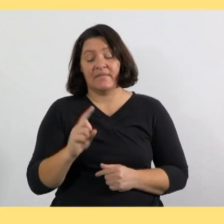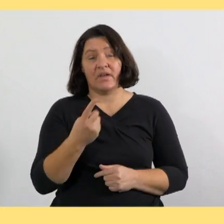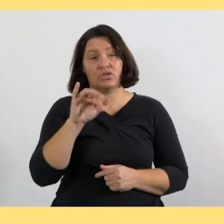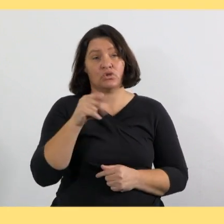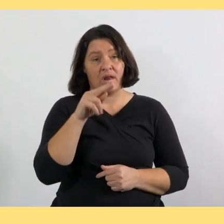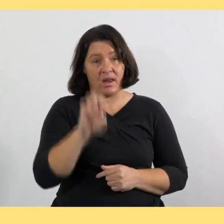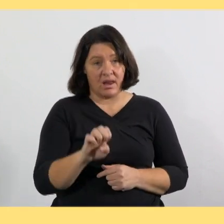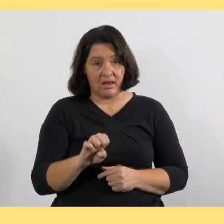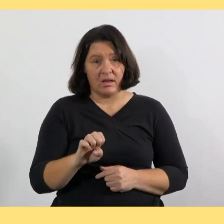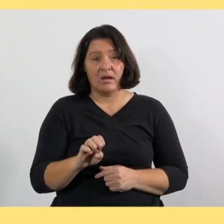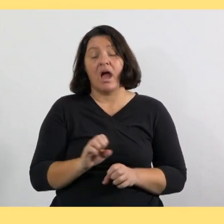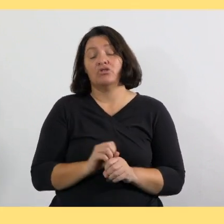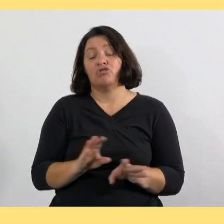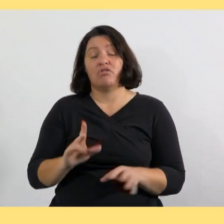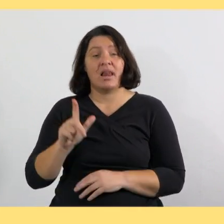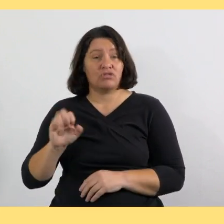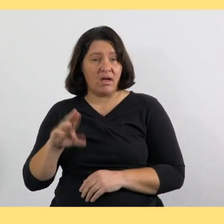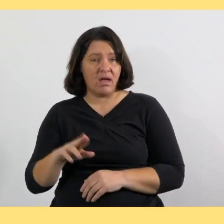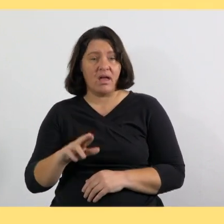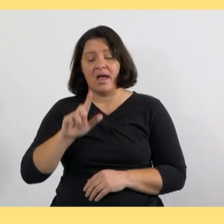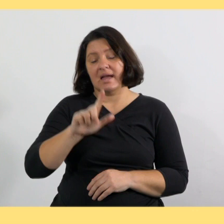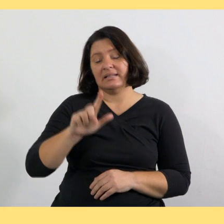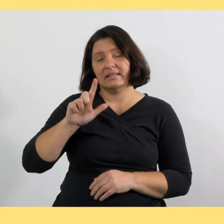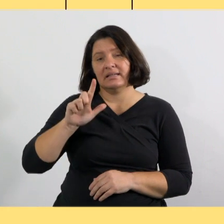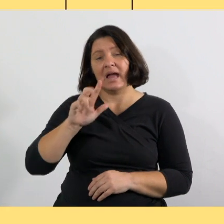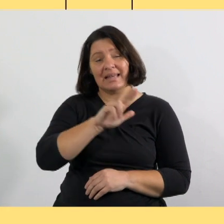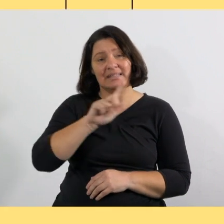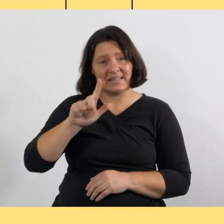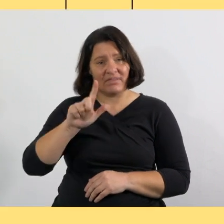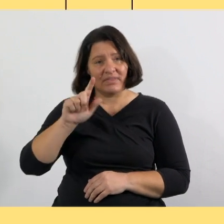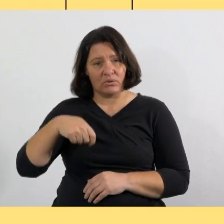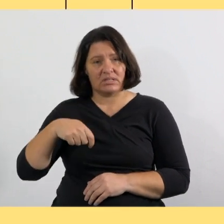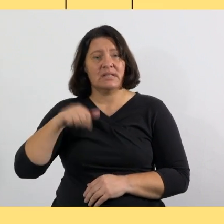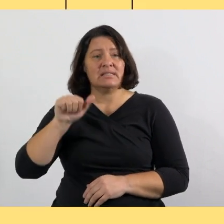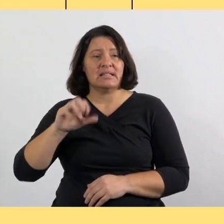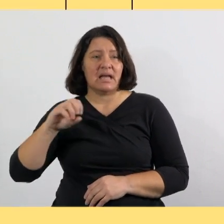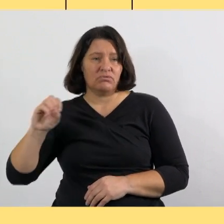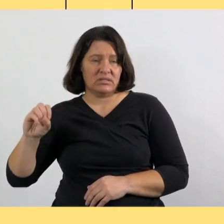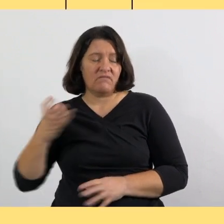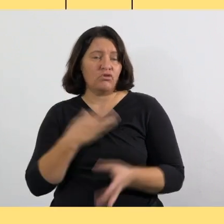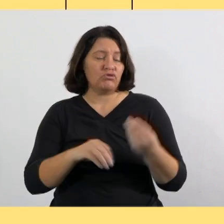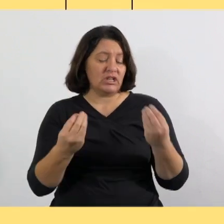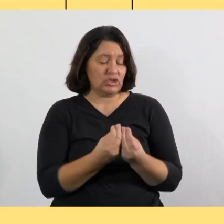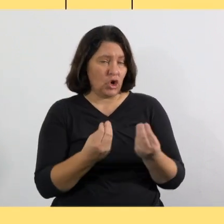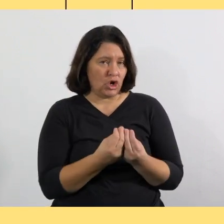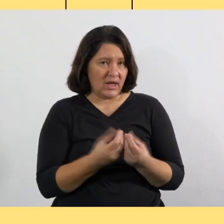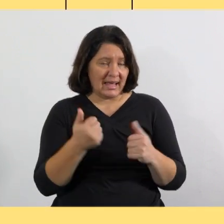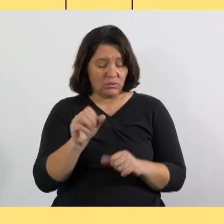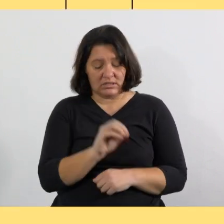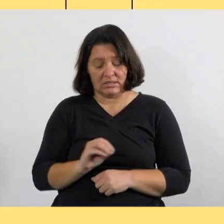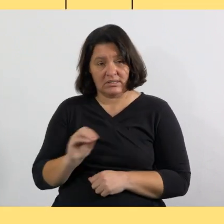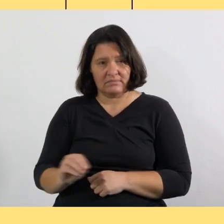87,600. Therefore, we need to put this in our trading stock account. Let's see if we can do that. I will keep my